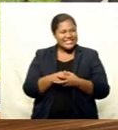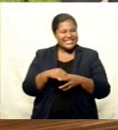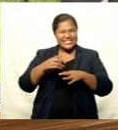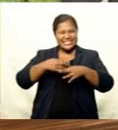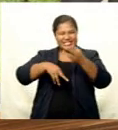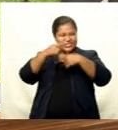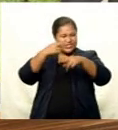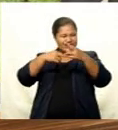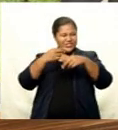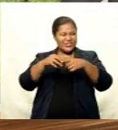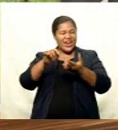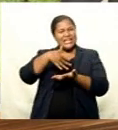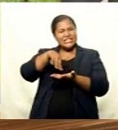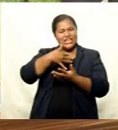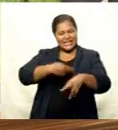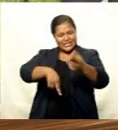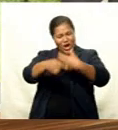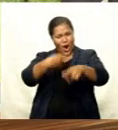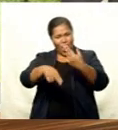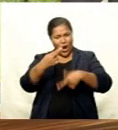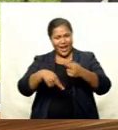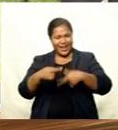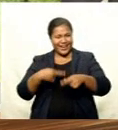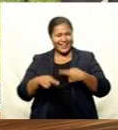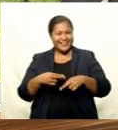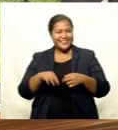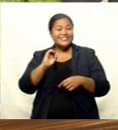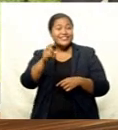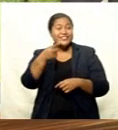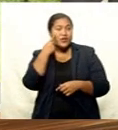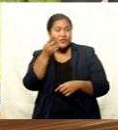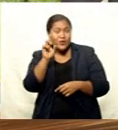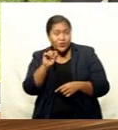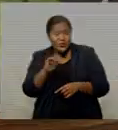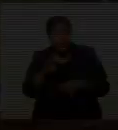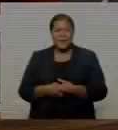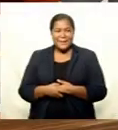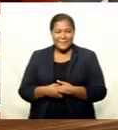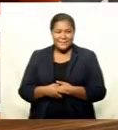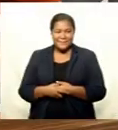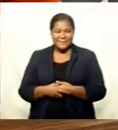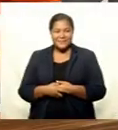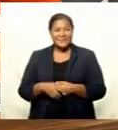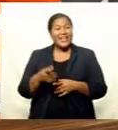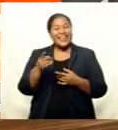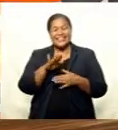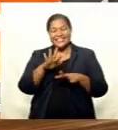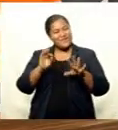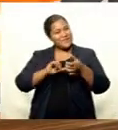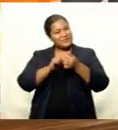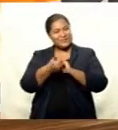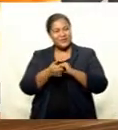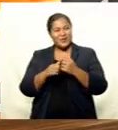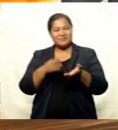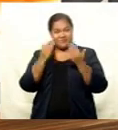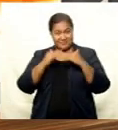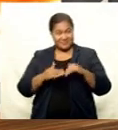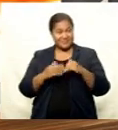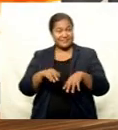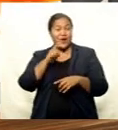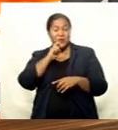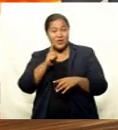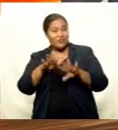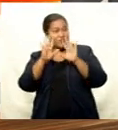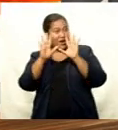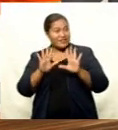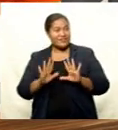Gloucester, England might interest you. However, you do need to win to get the cheese. That's it from Sports Tonight. Up ahead in Weird and